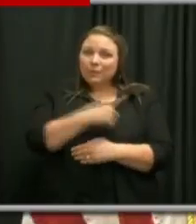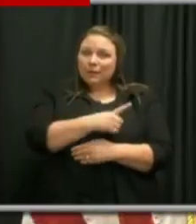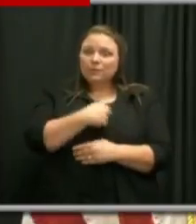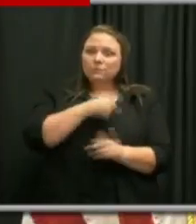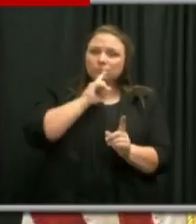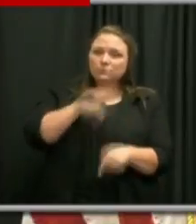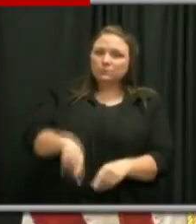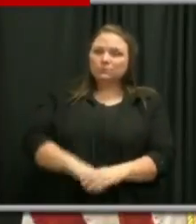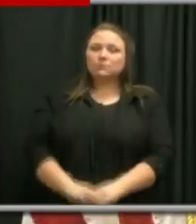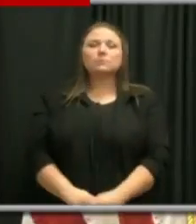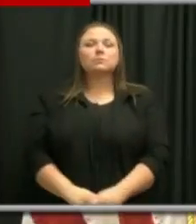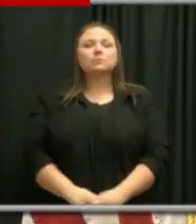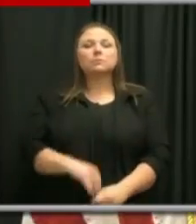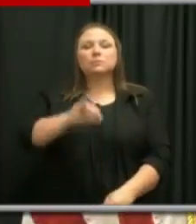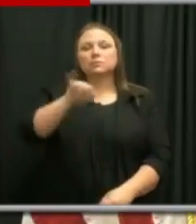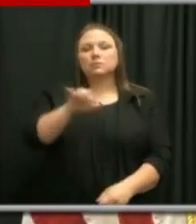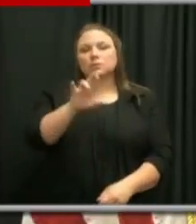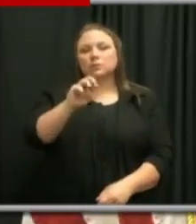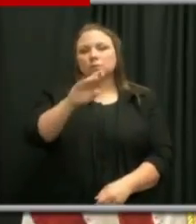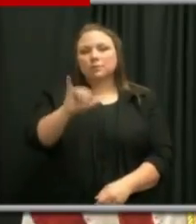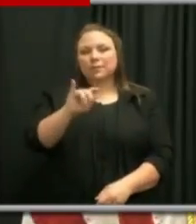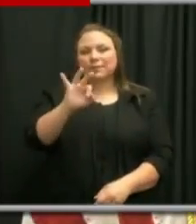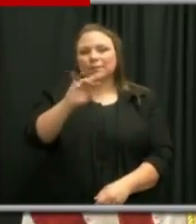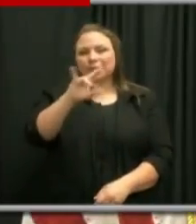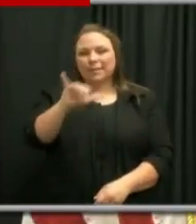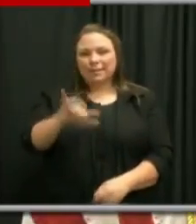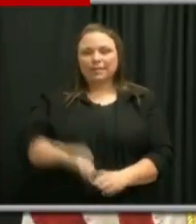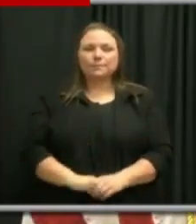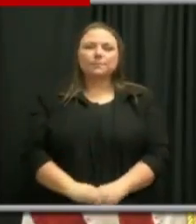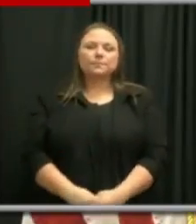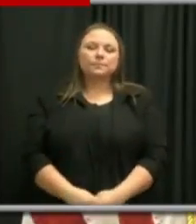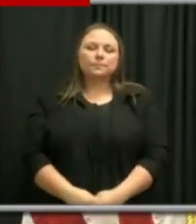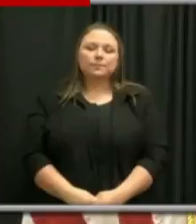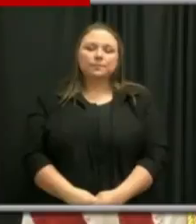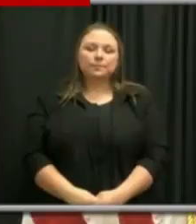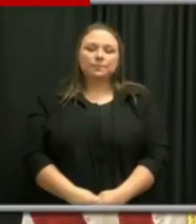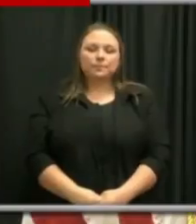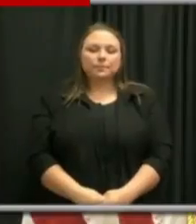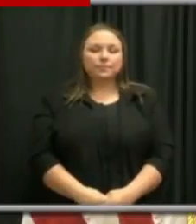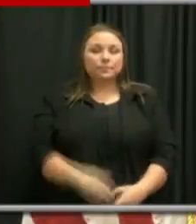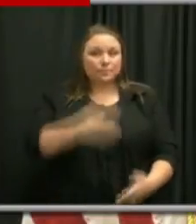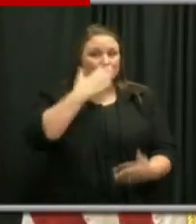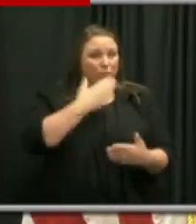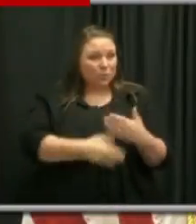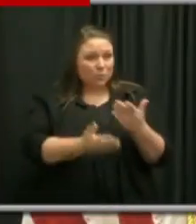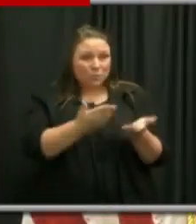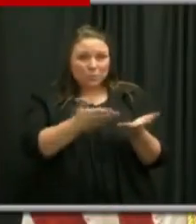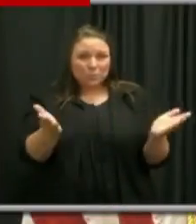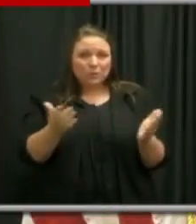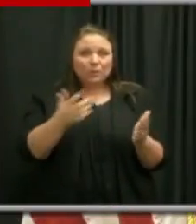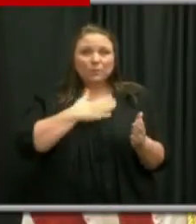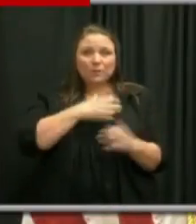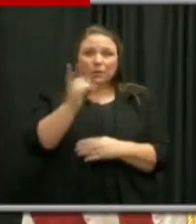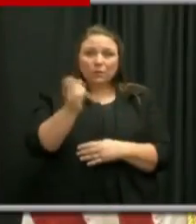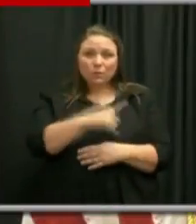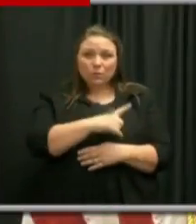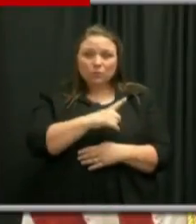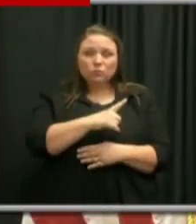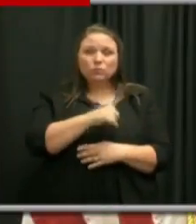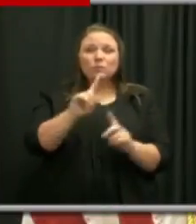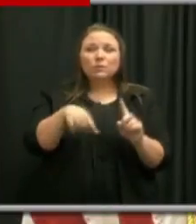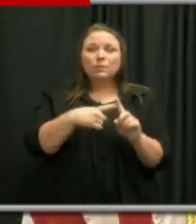air. We'll start with Jeremy Finley at WSMV. Good morning, everybody. My question has to do